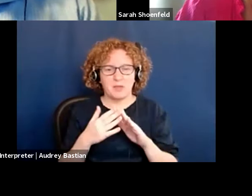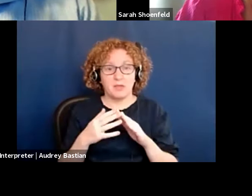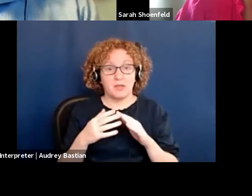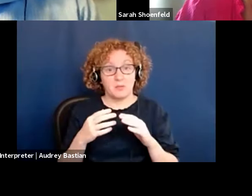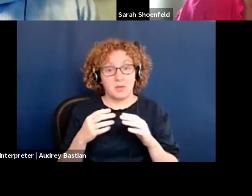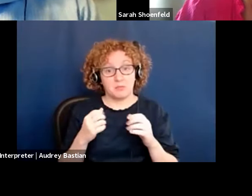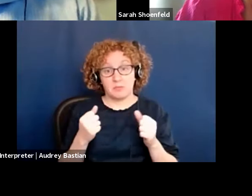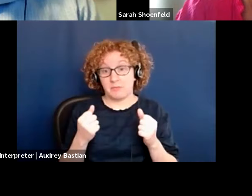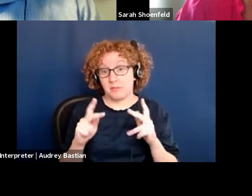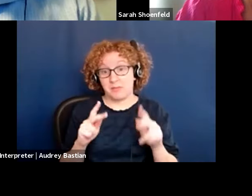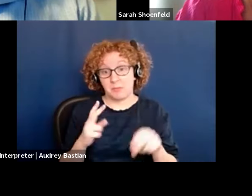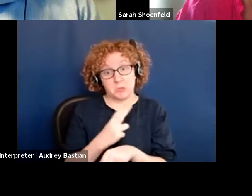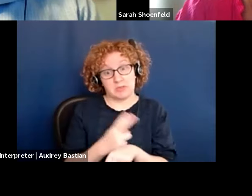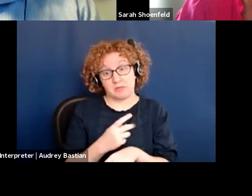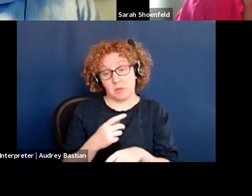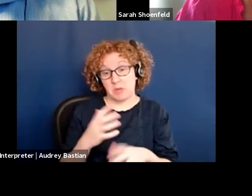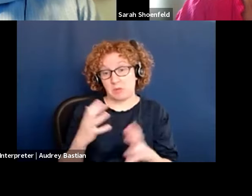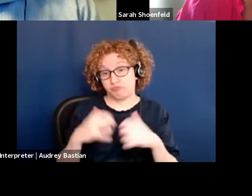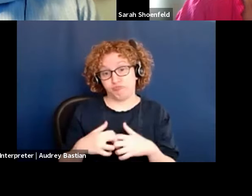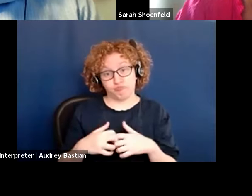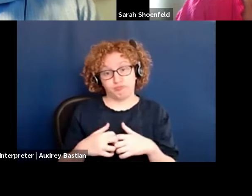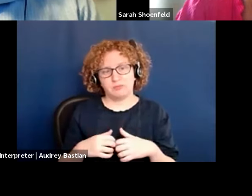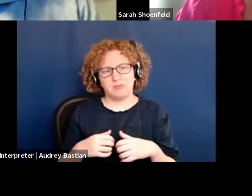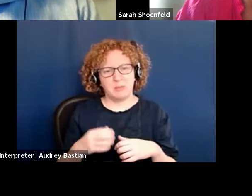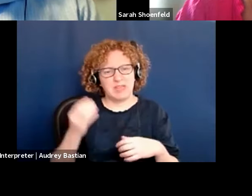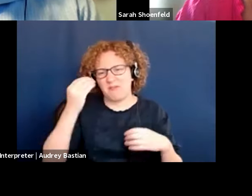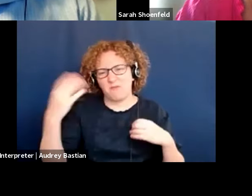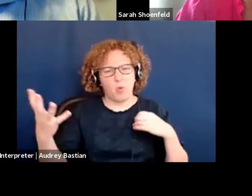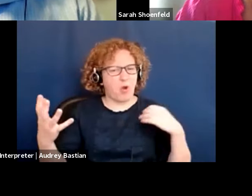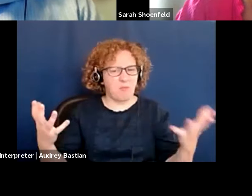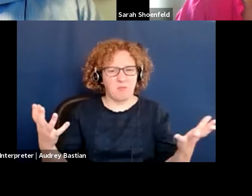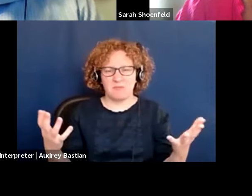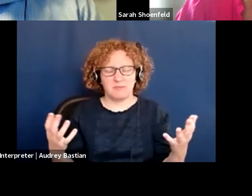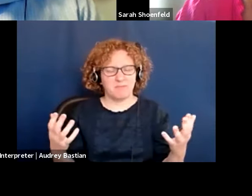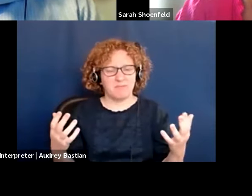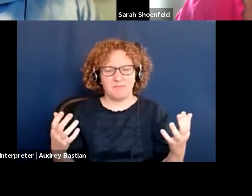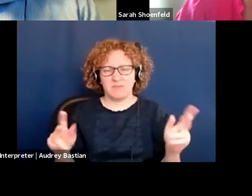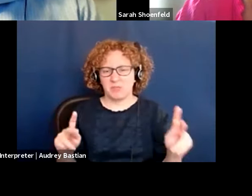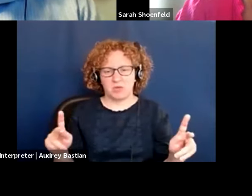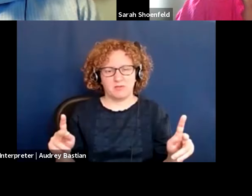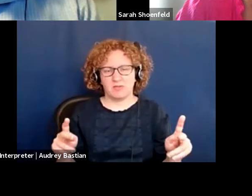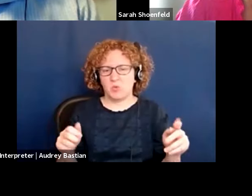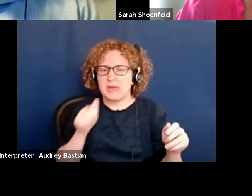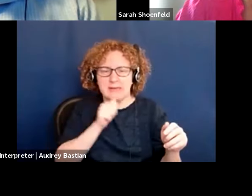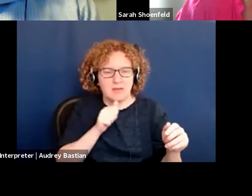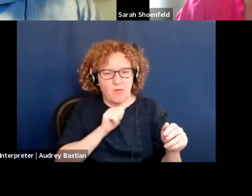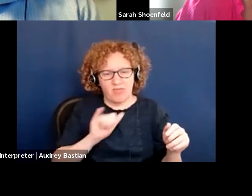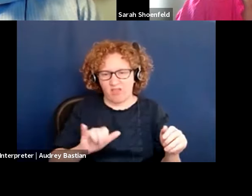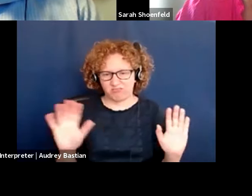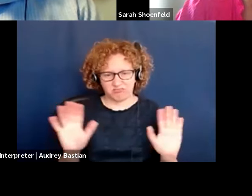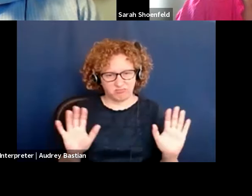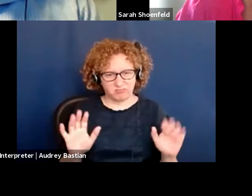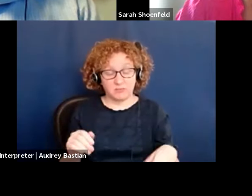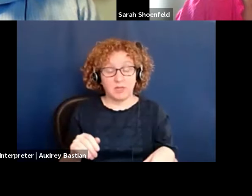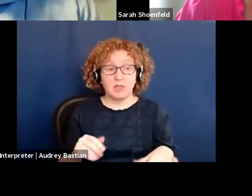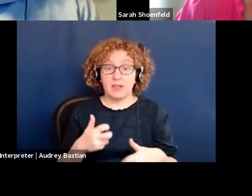people. But they didn't inform anybody. They didn't want to deal with it. It was a problem. And sometimes